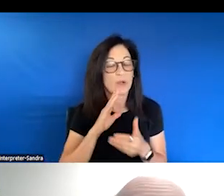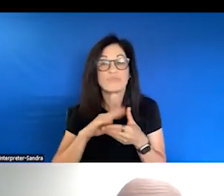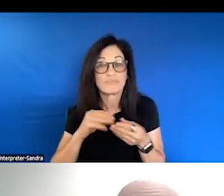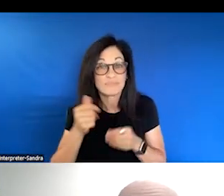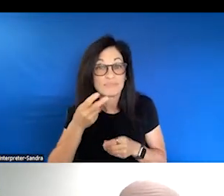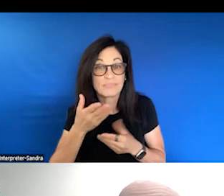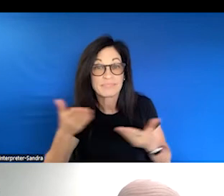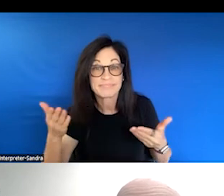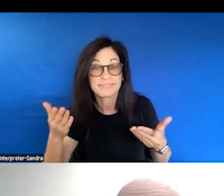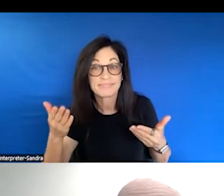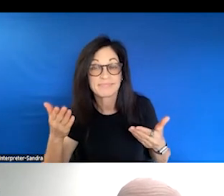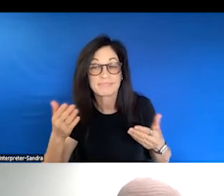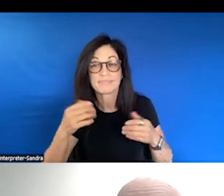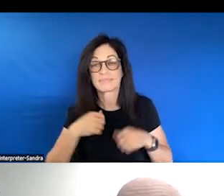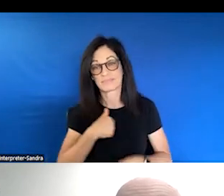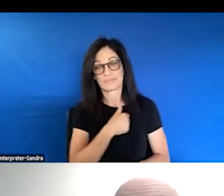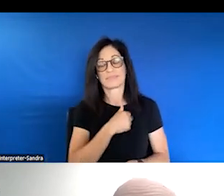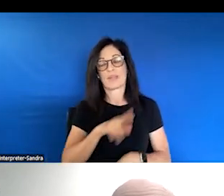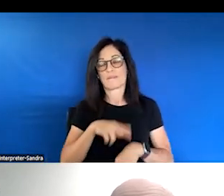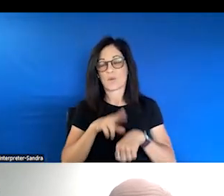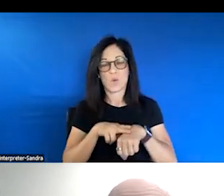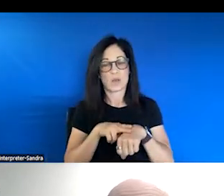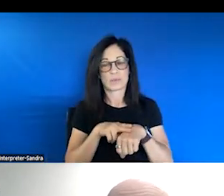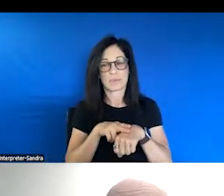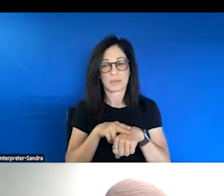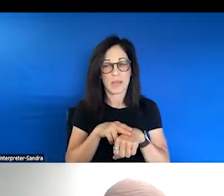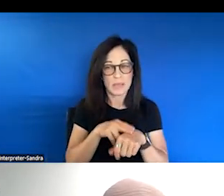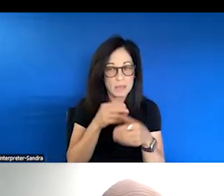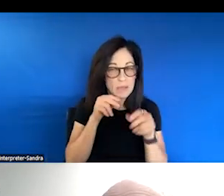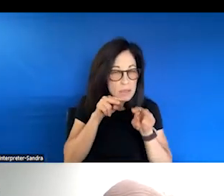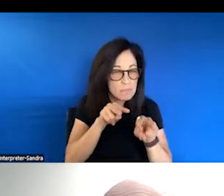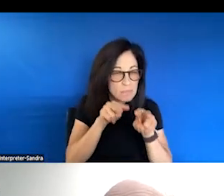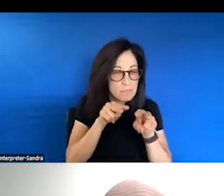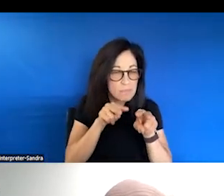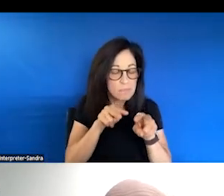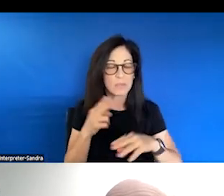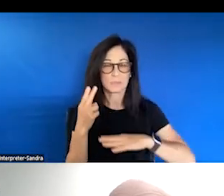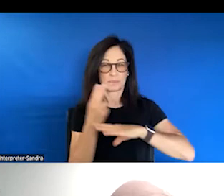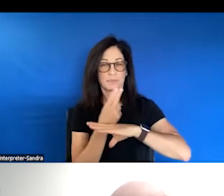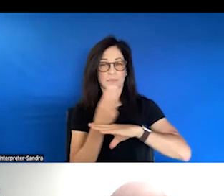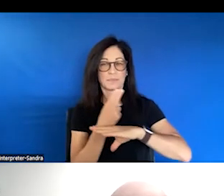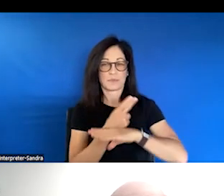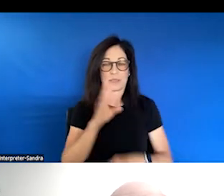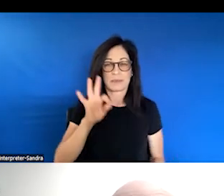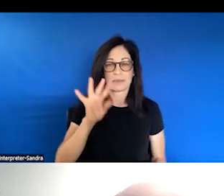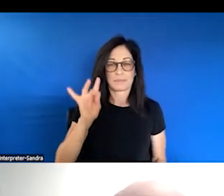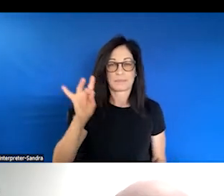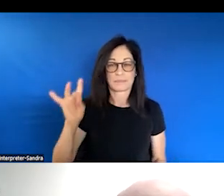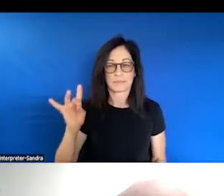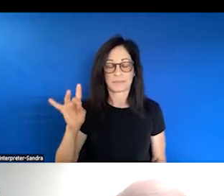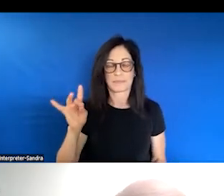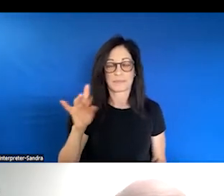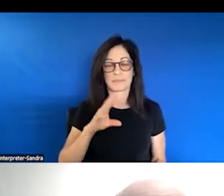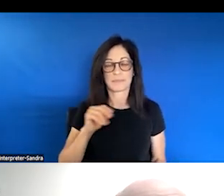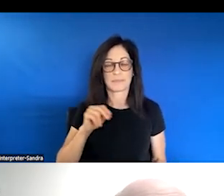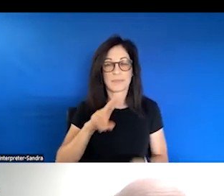things. We have, of course, have been closely monitoring the utilization of 988 and the